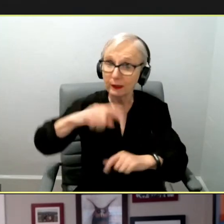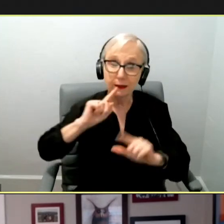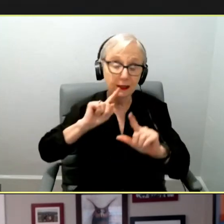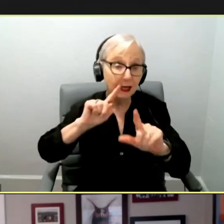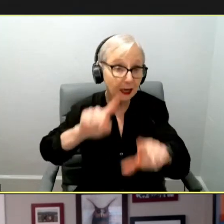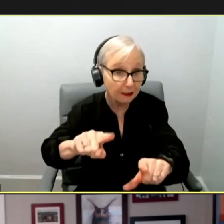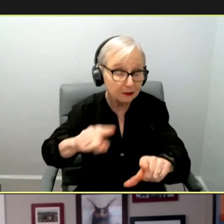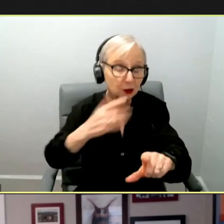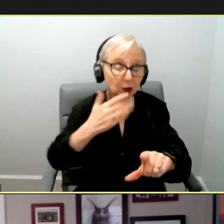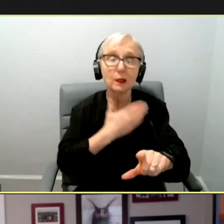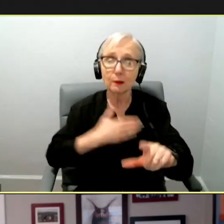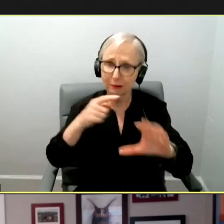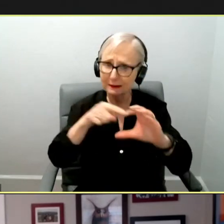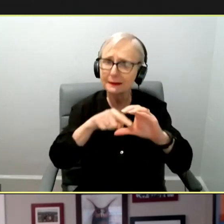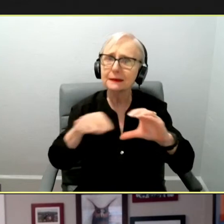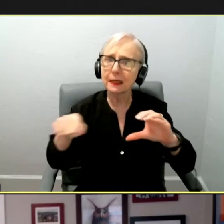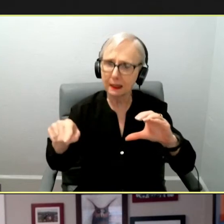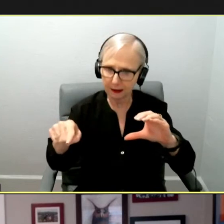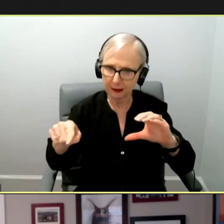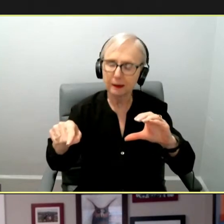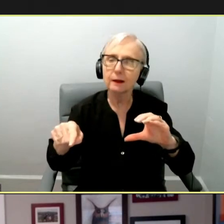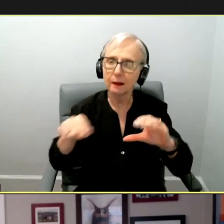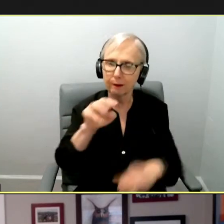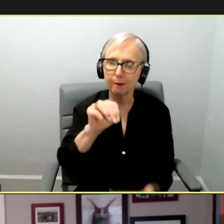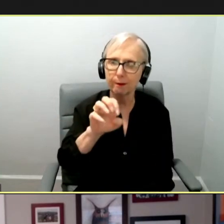answered in the media avail, please email us at